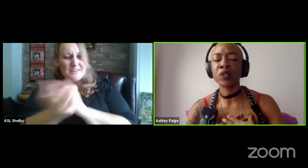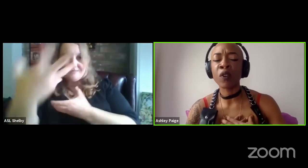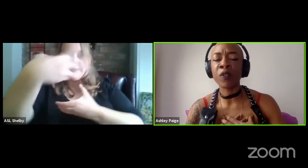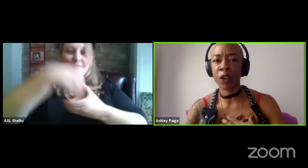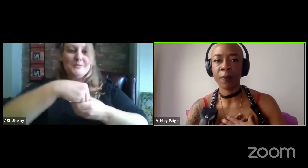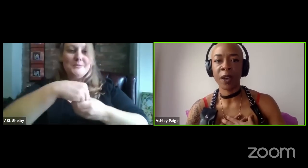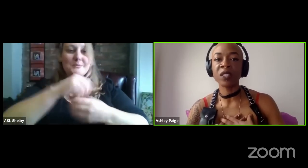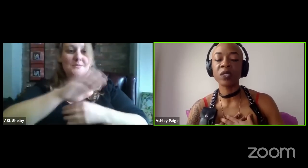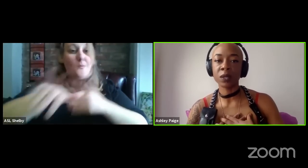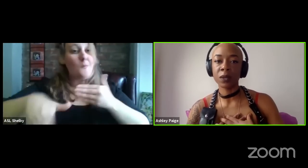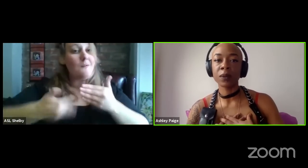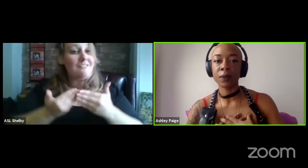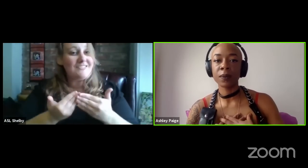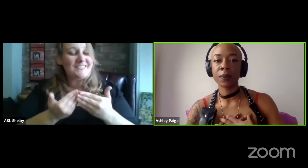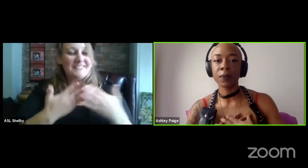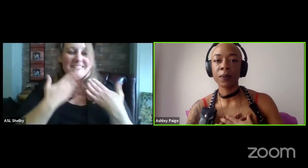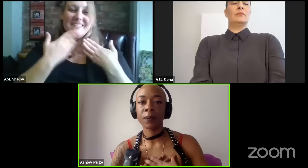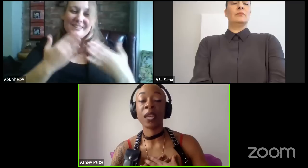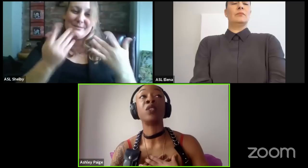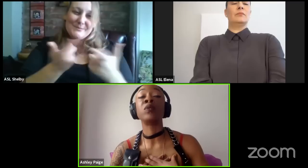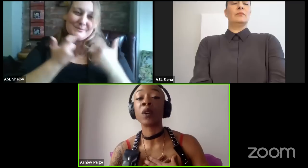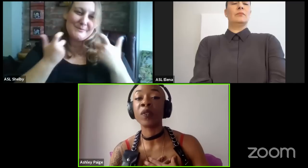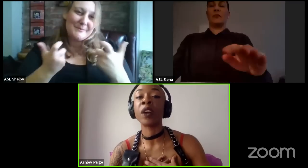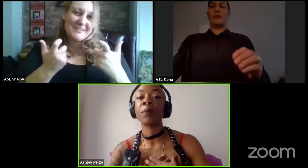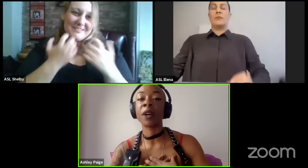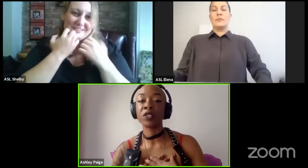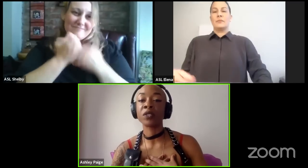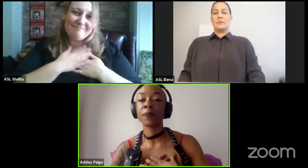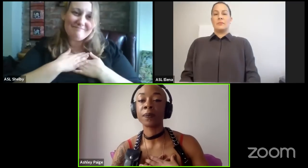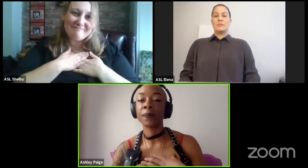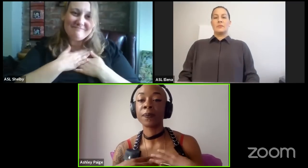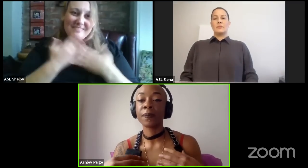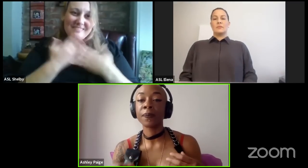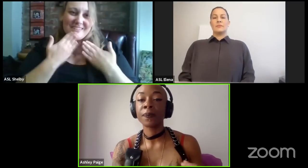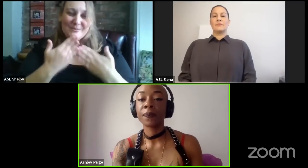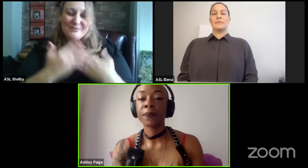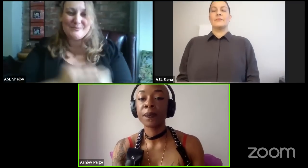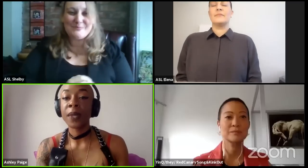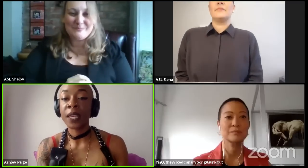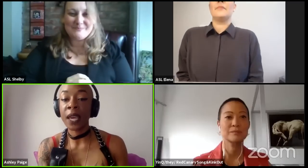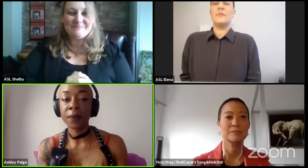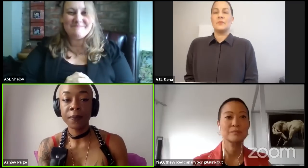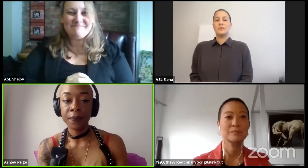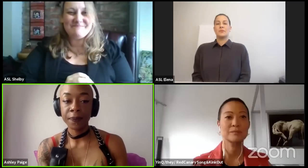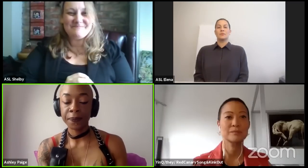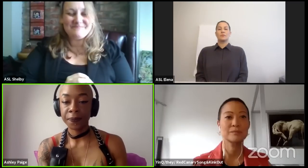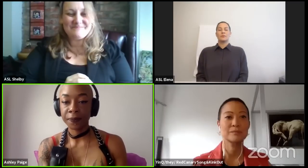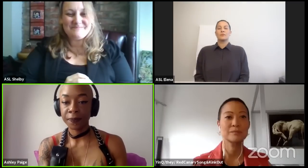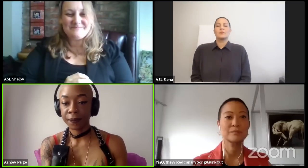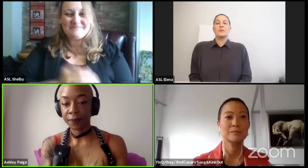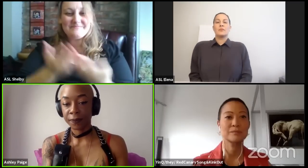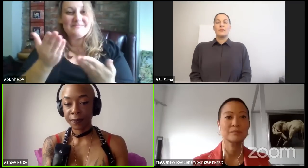Thank you so very much. Thank you so very much. Yen?